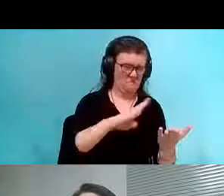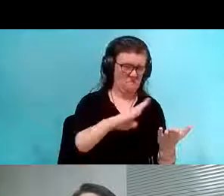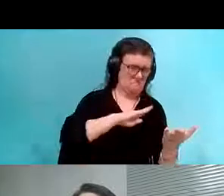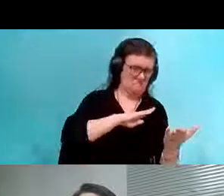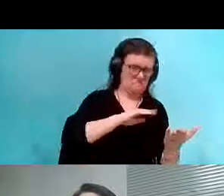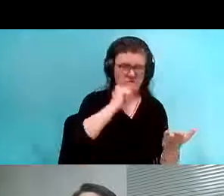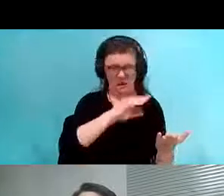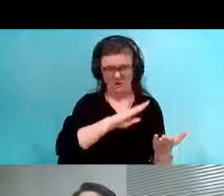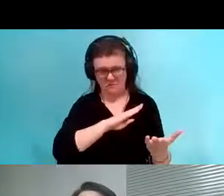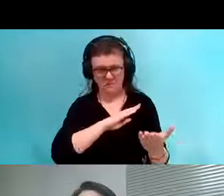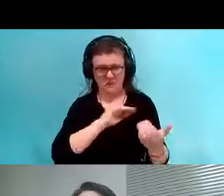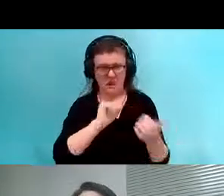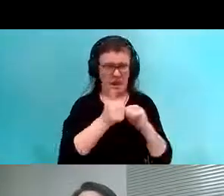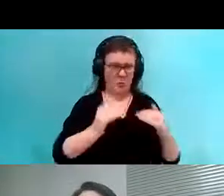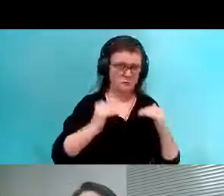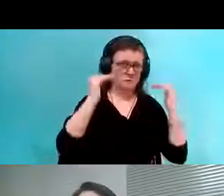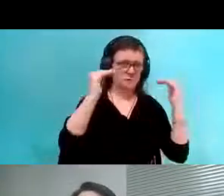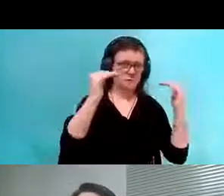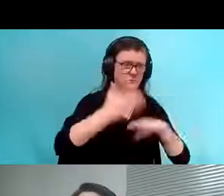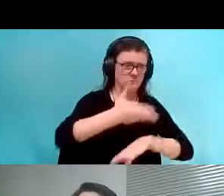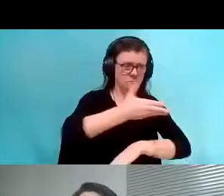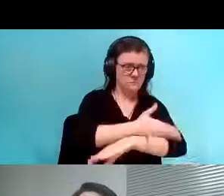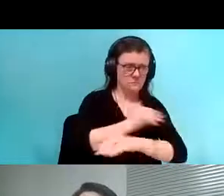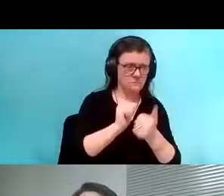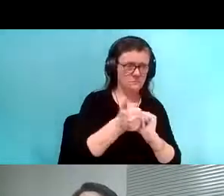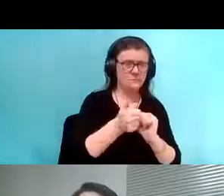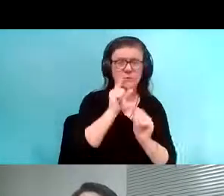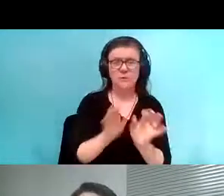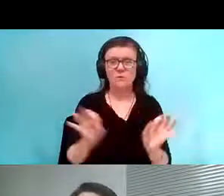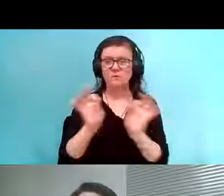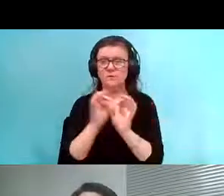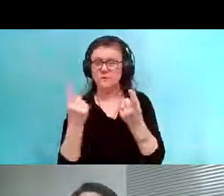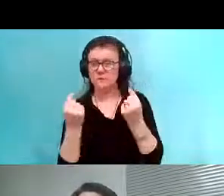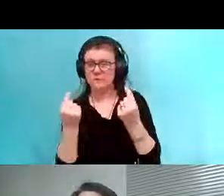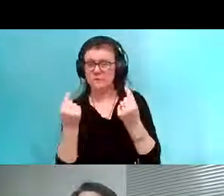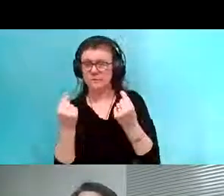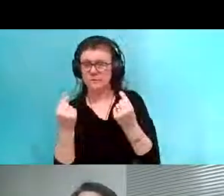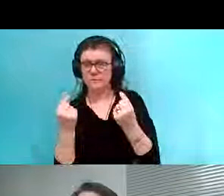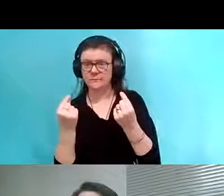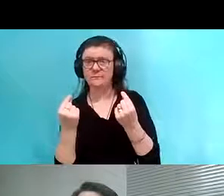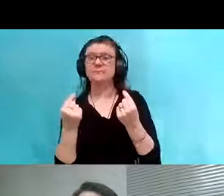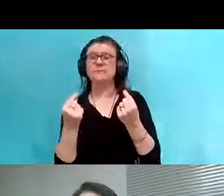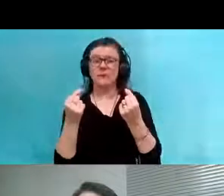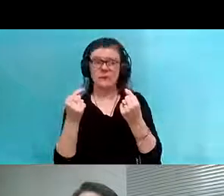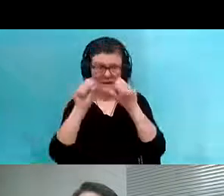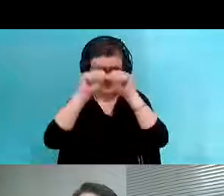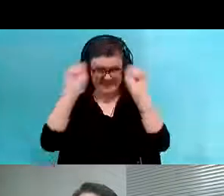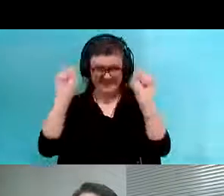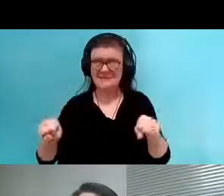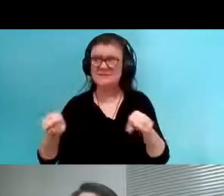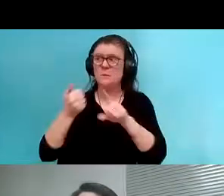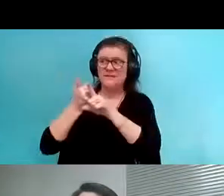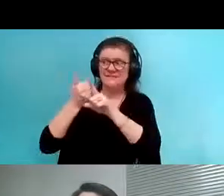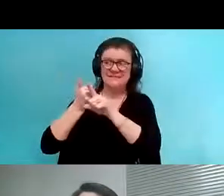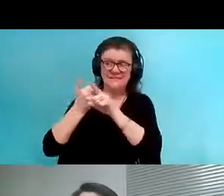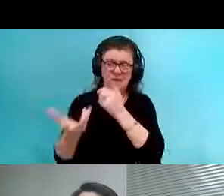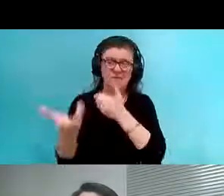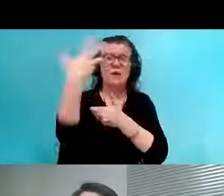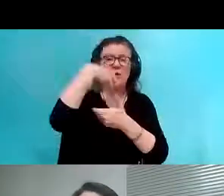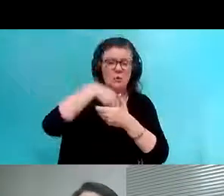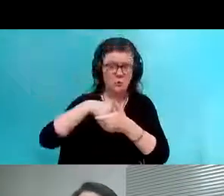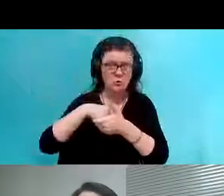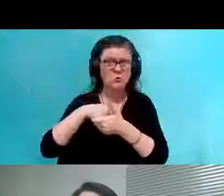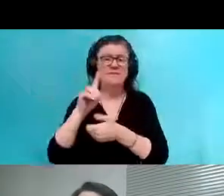And an important learning for the future is that we need to ensure the systematic inclusion of the disaggregated